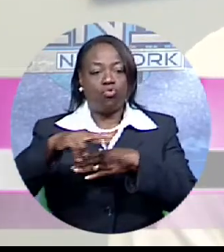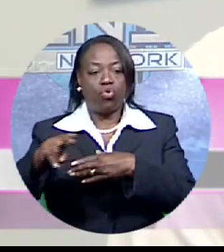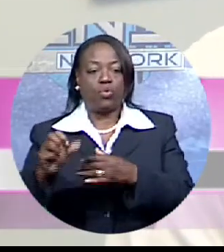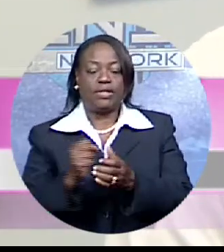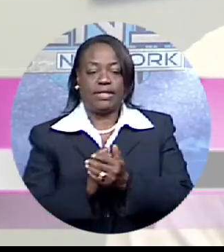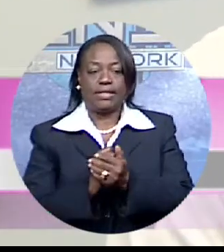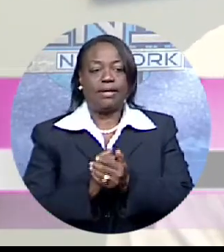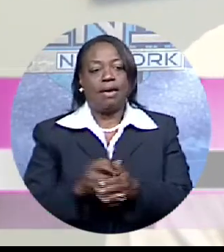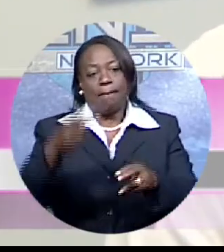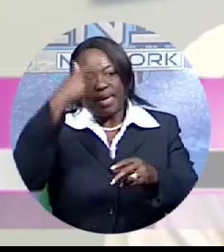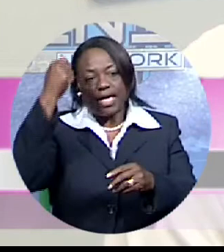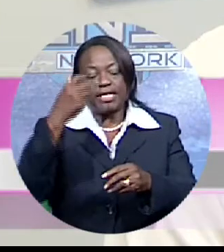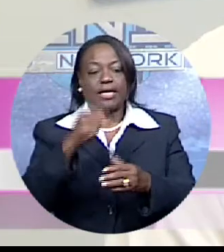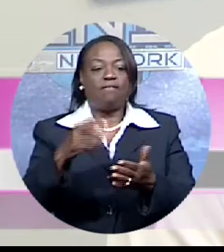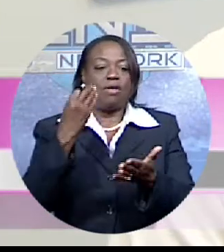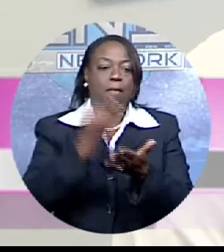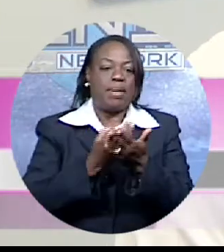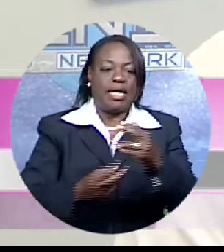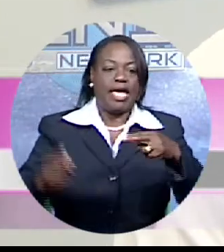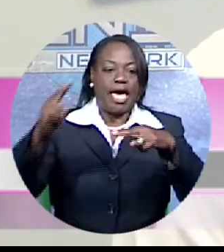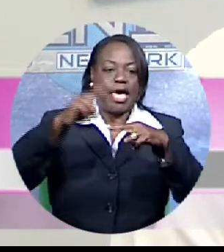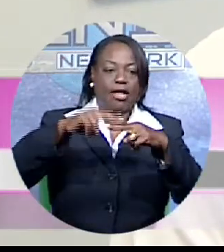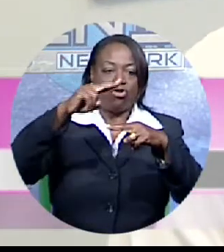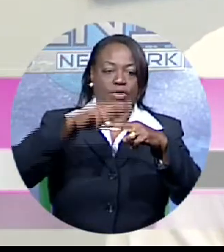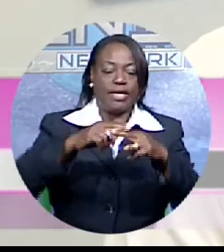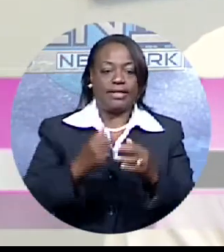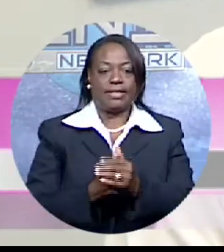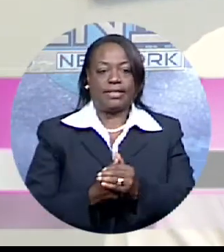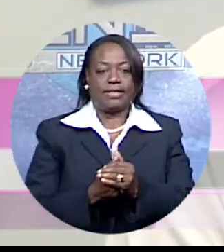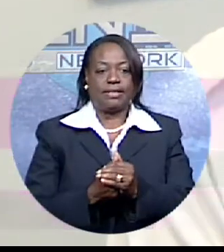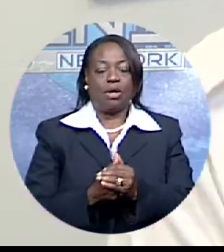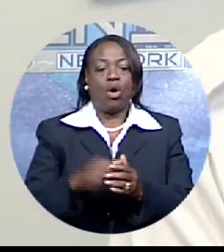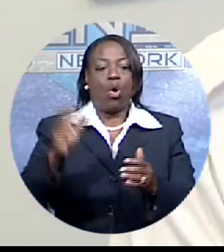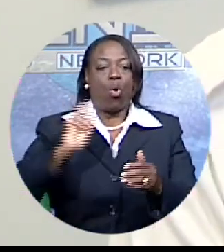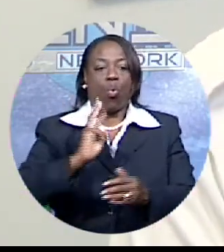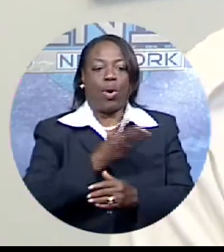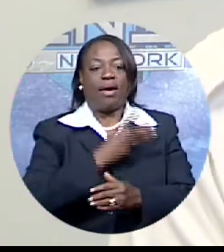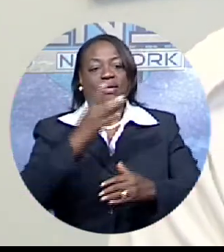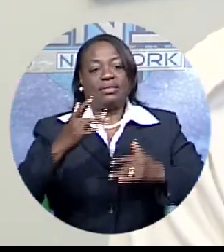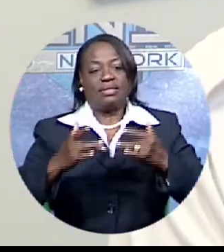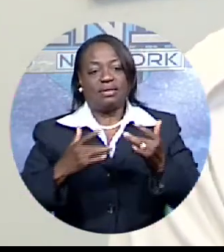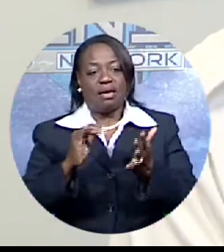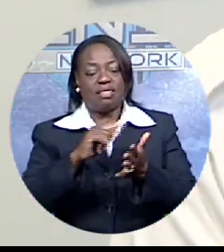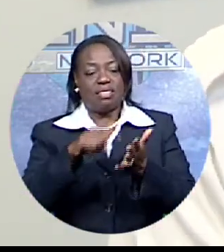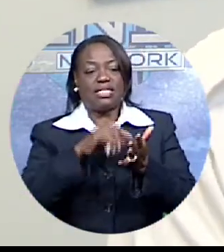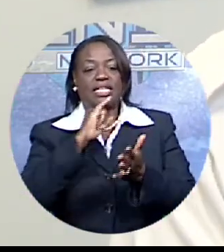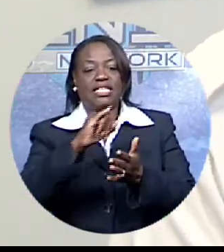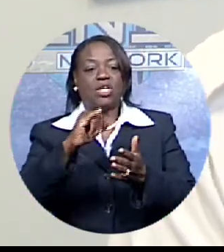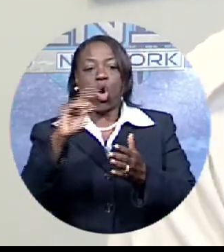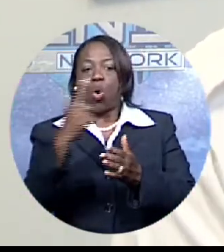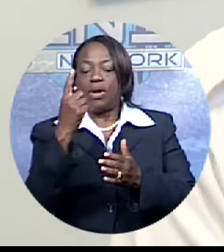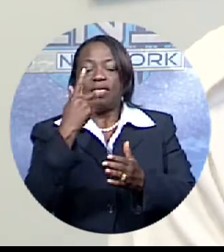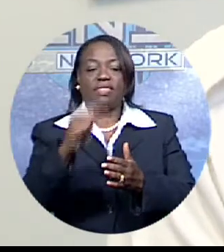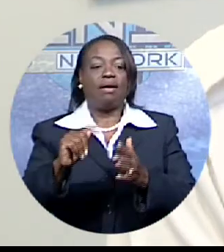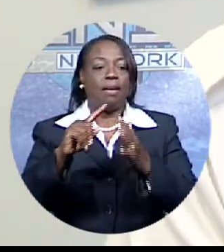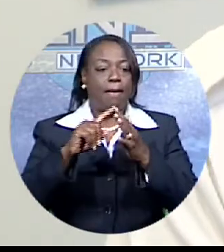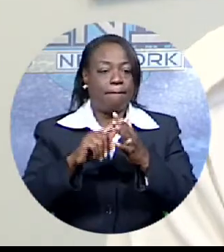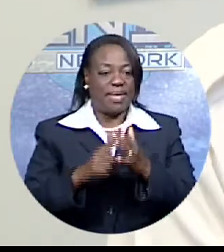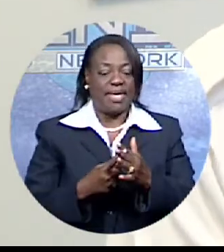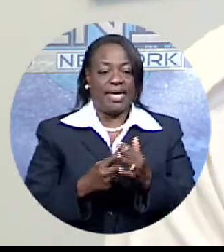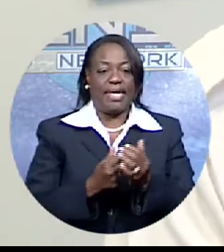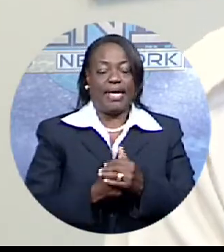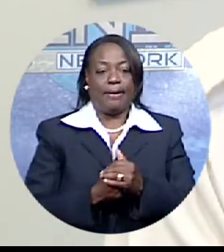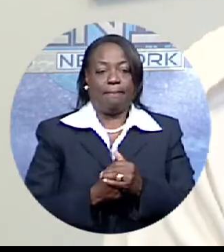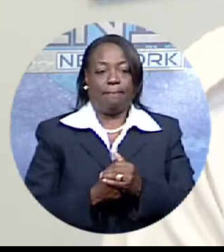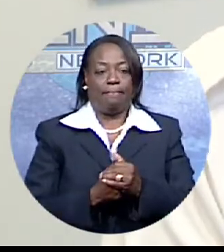fees increases. But our major concern is we believe this is just the beginning of the fee increases, and I think NAT